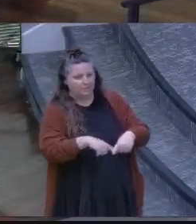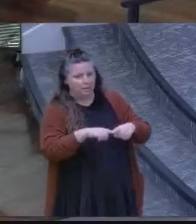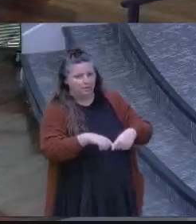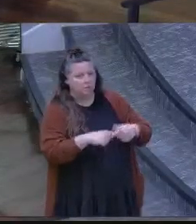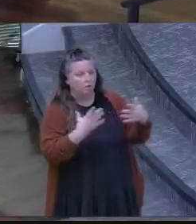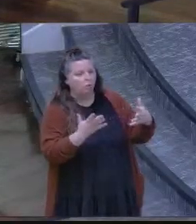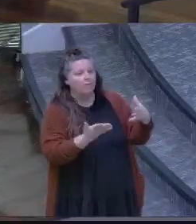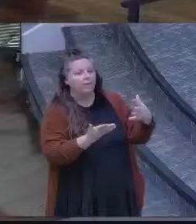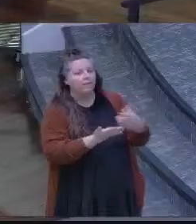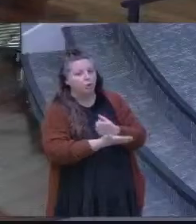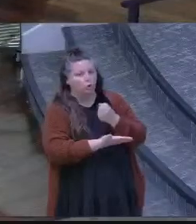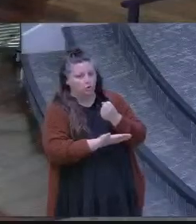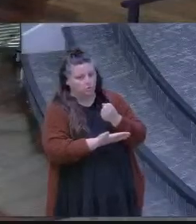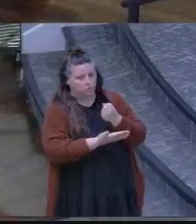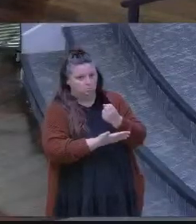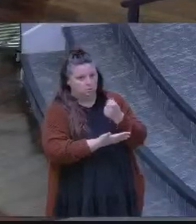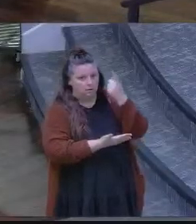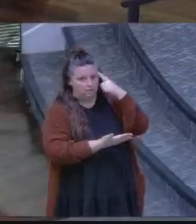days. Okay.